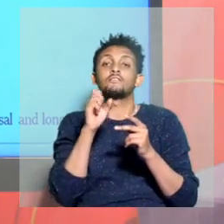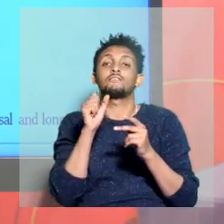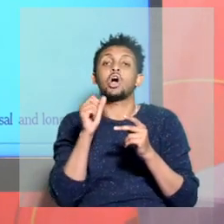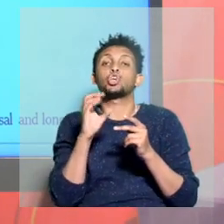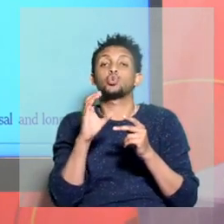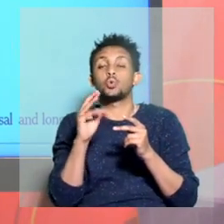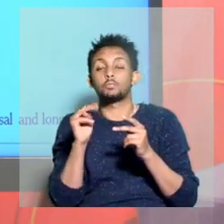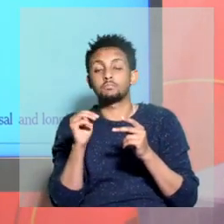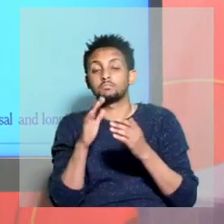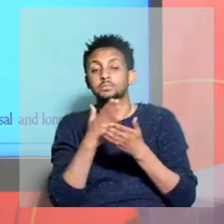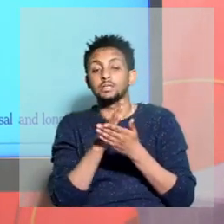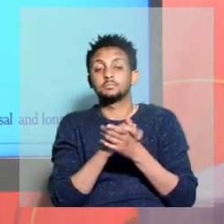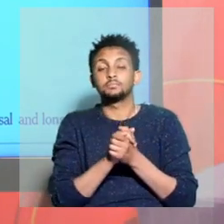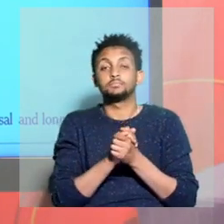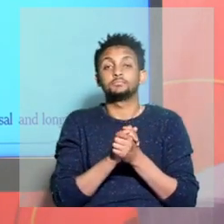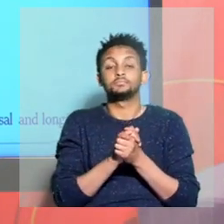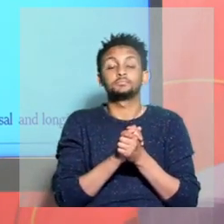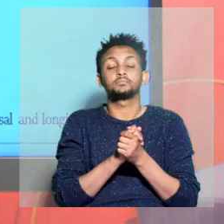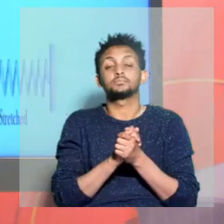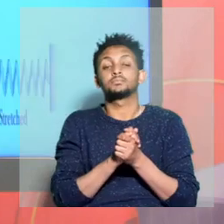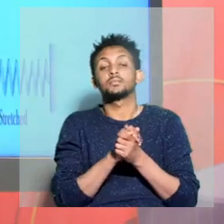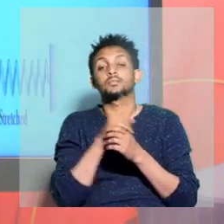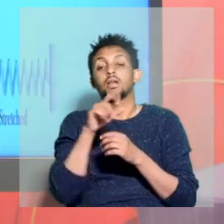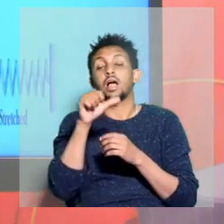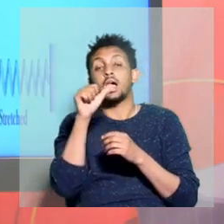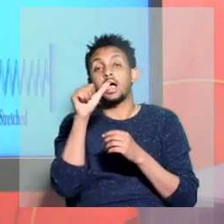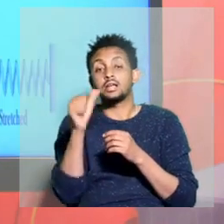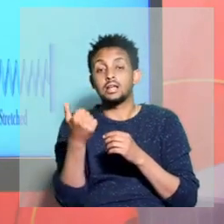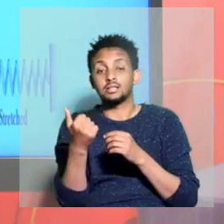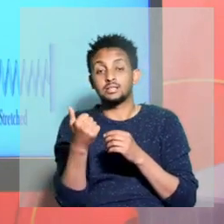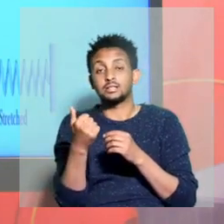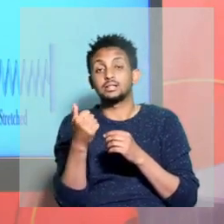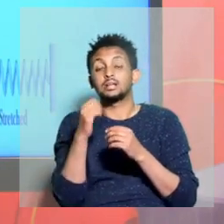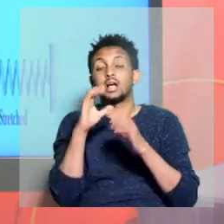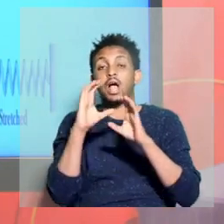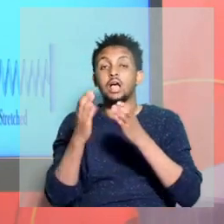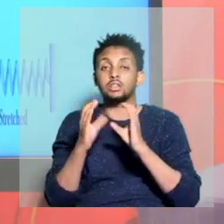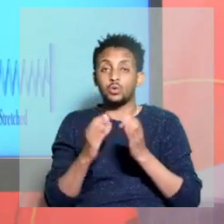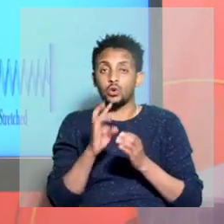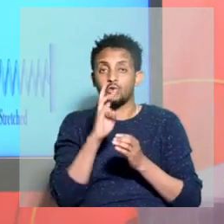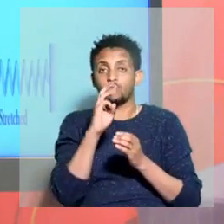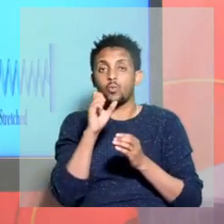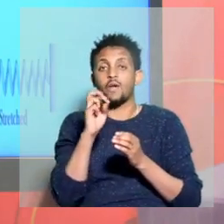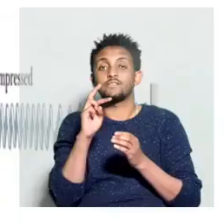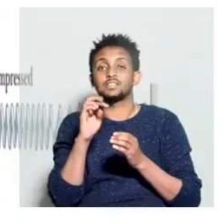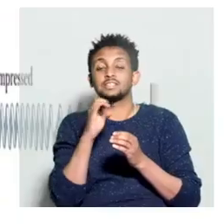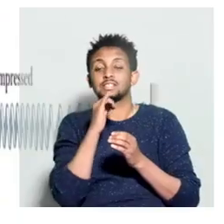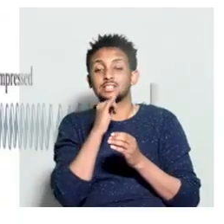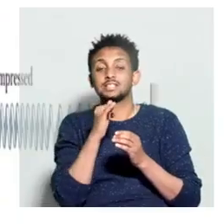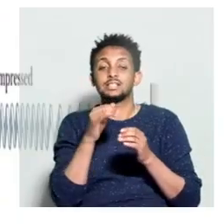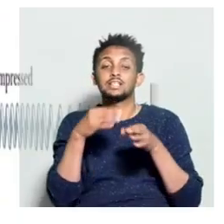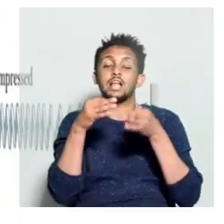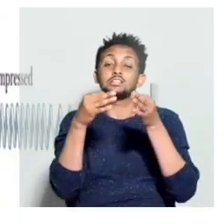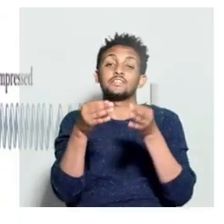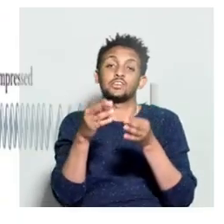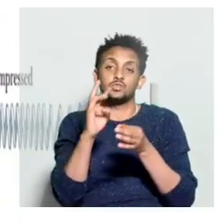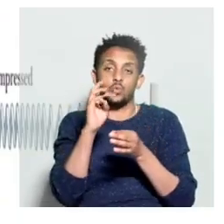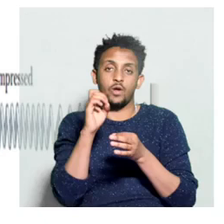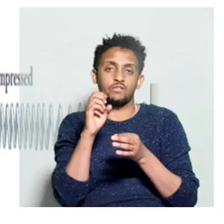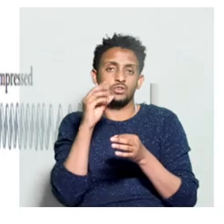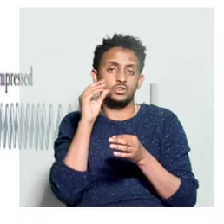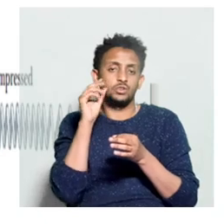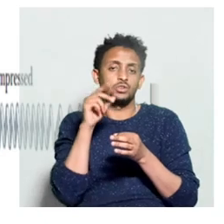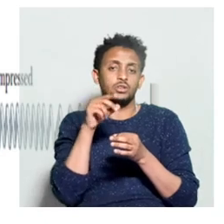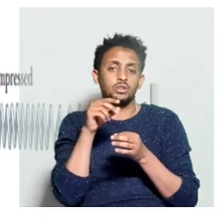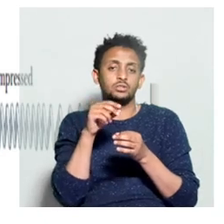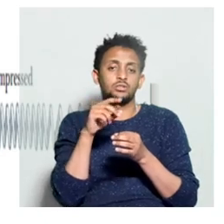can propagate through medium. Okay. Then the other category of waves is transverse waves and